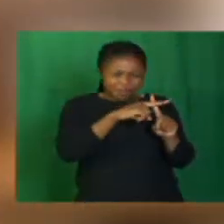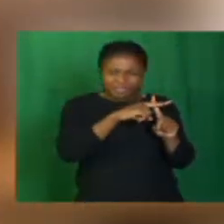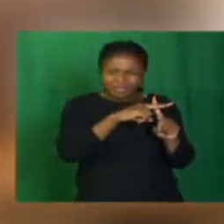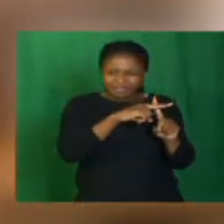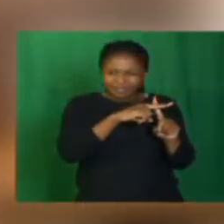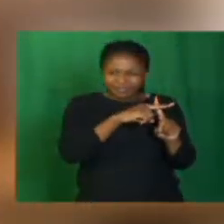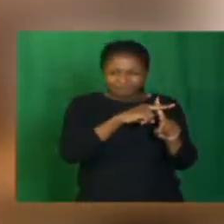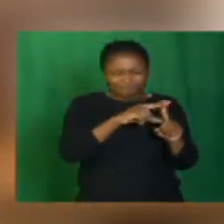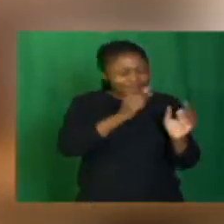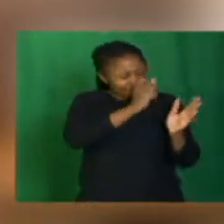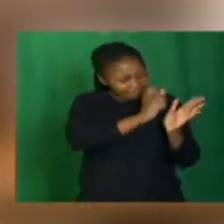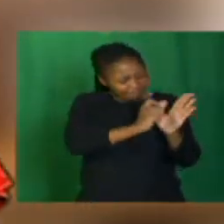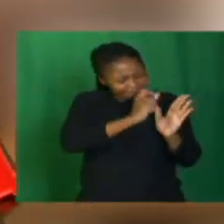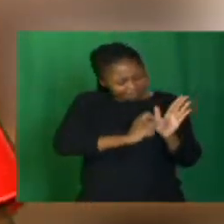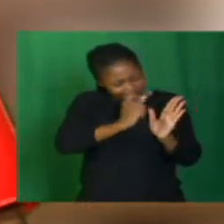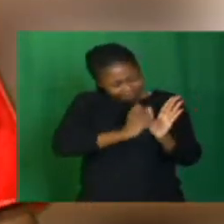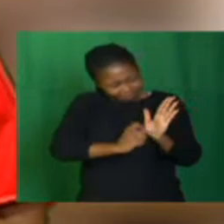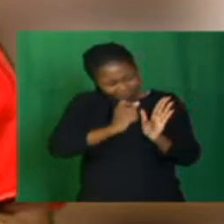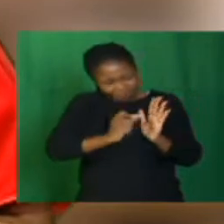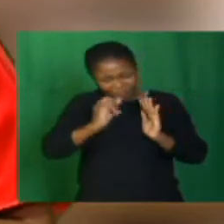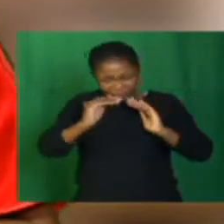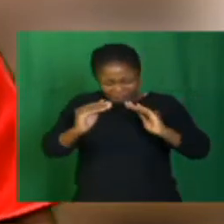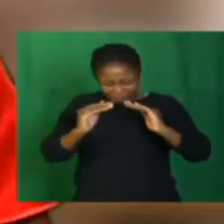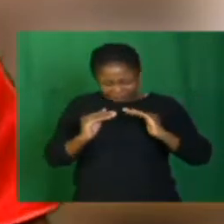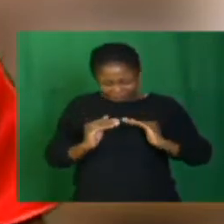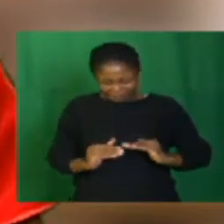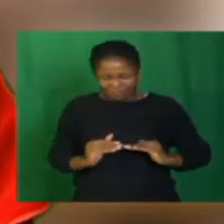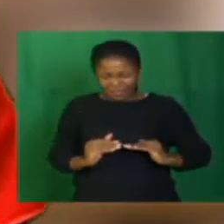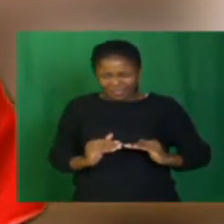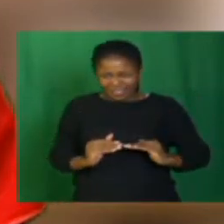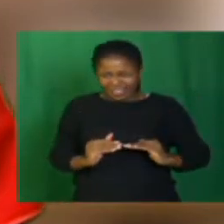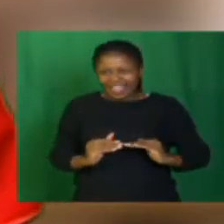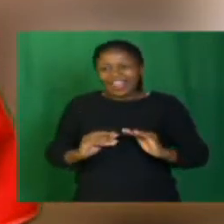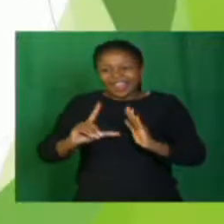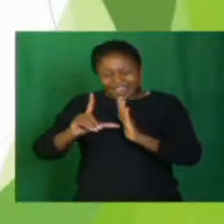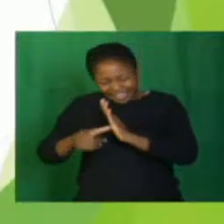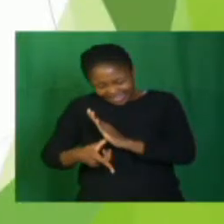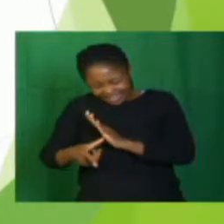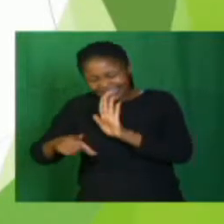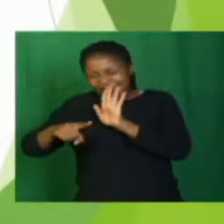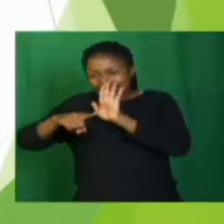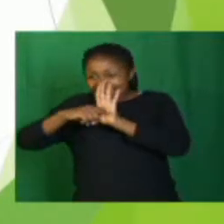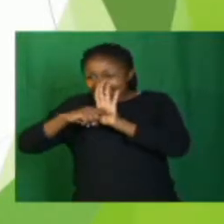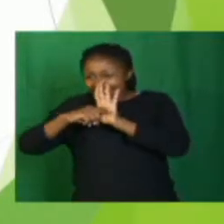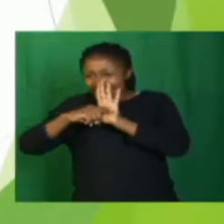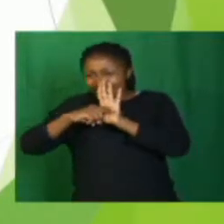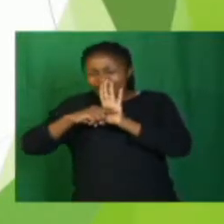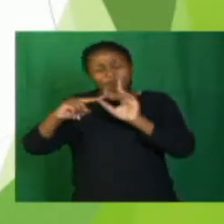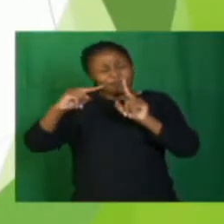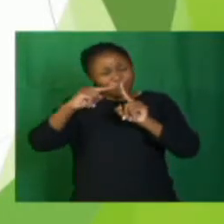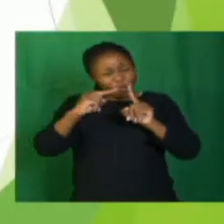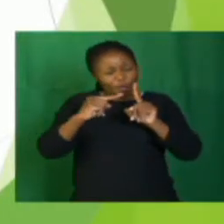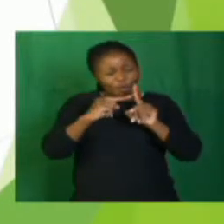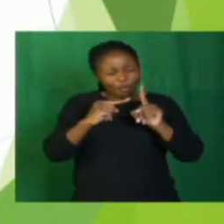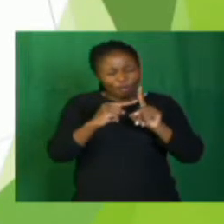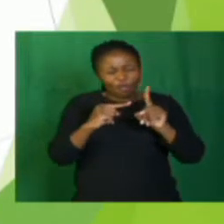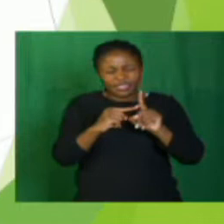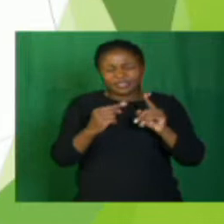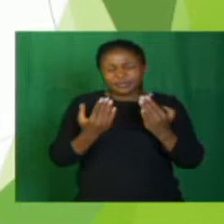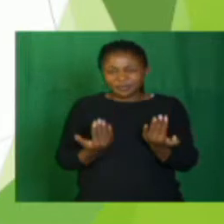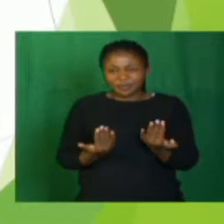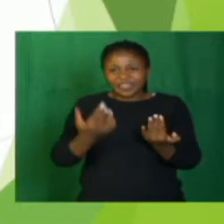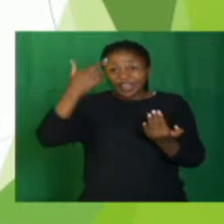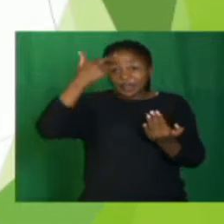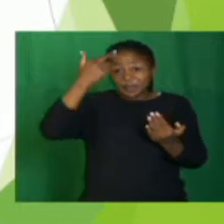that you have. Also, we continue. You have your what? Your topic sentence for each paragraph. You have